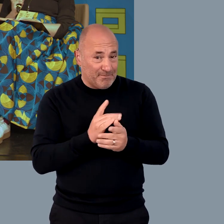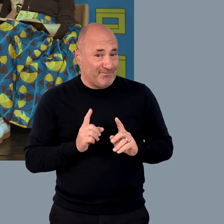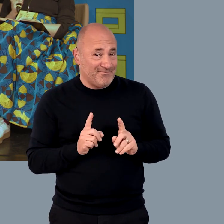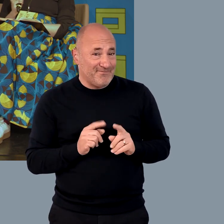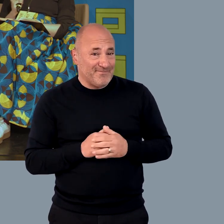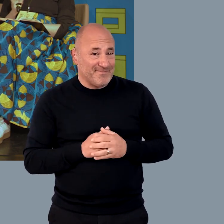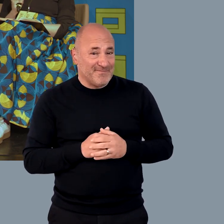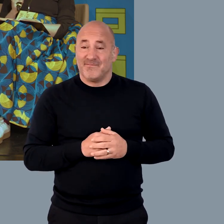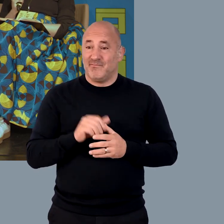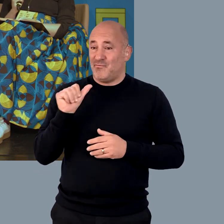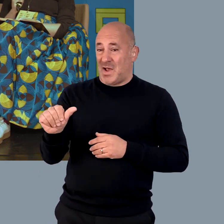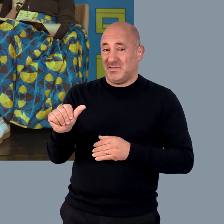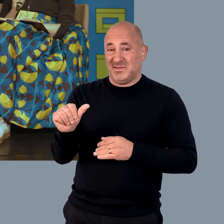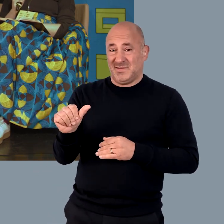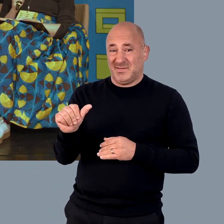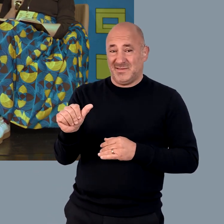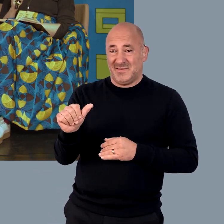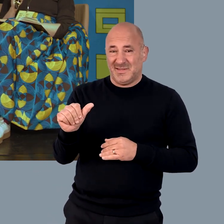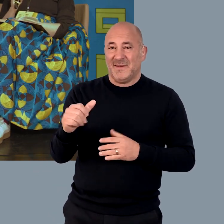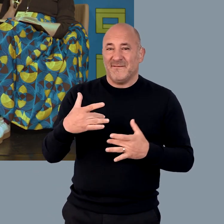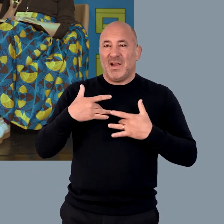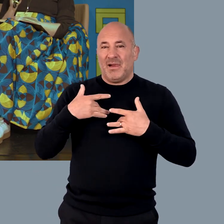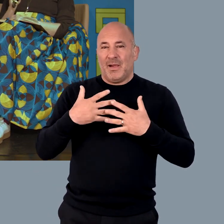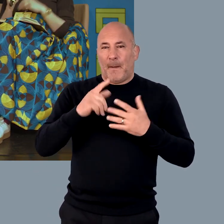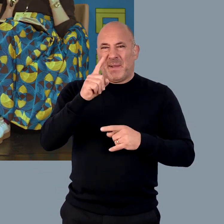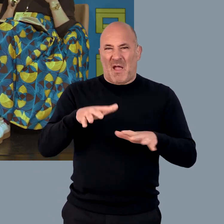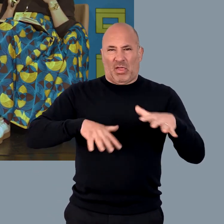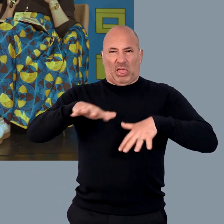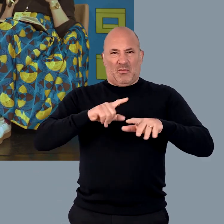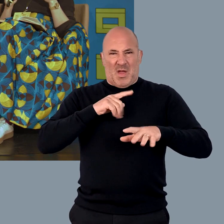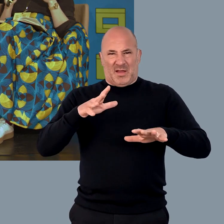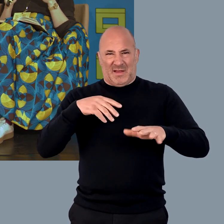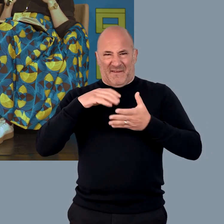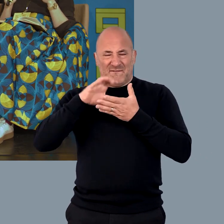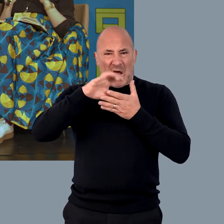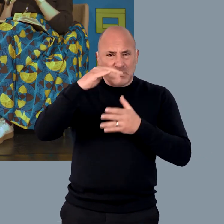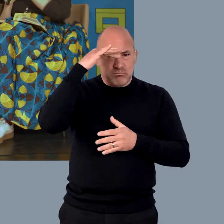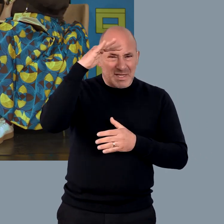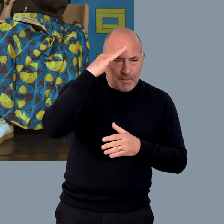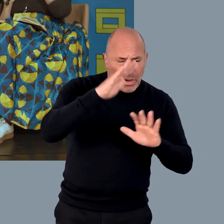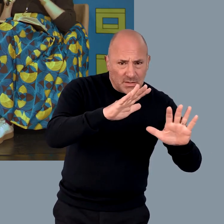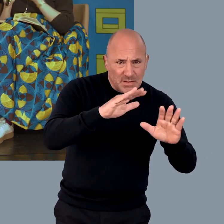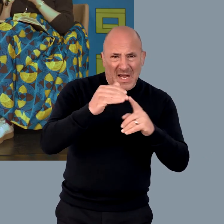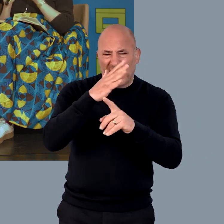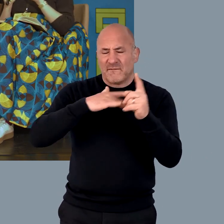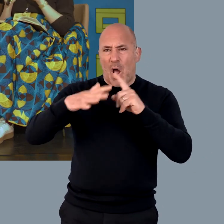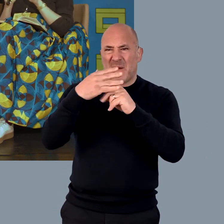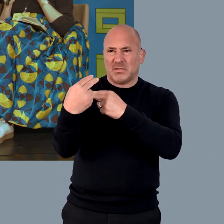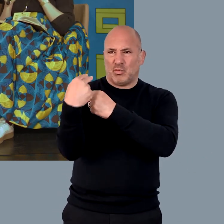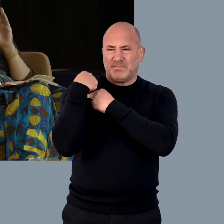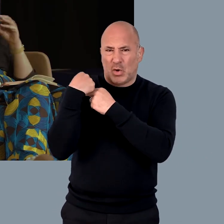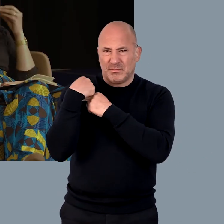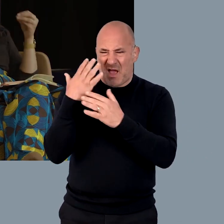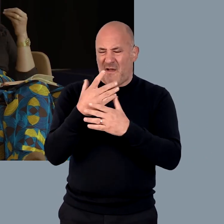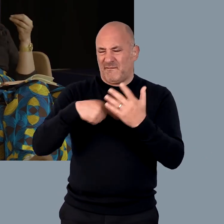as we know, that's not really the case. No, that's true. And I think it also puts people off because we're kind of looking at the investment principles